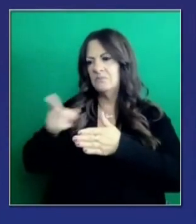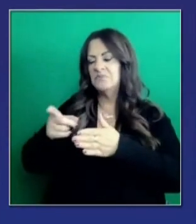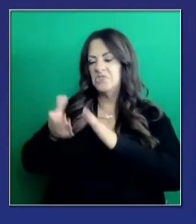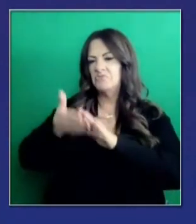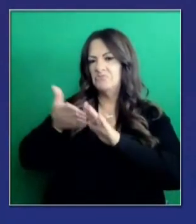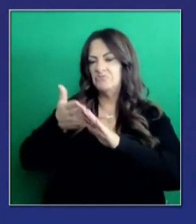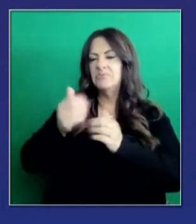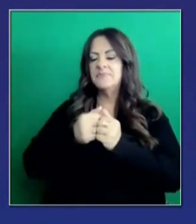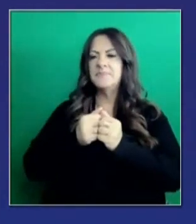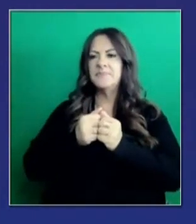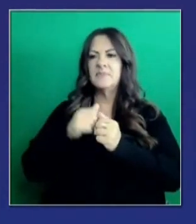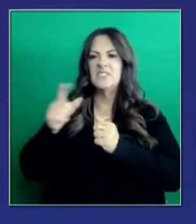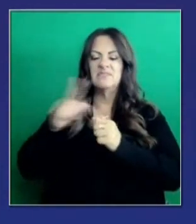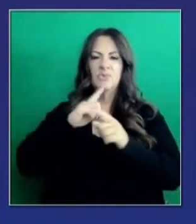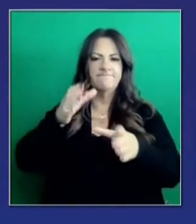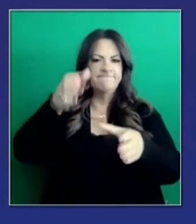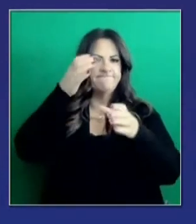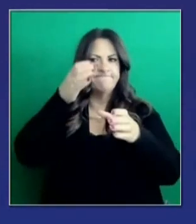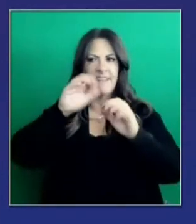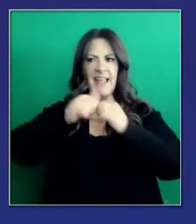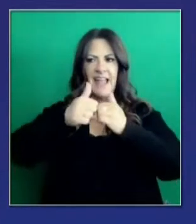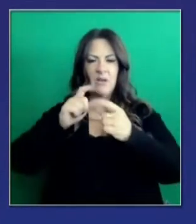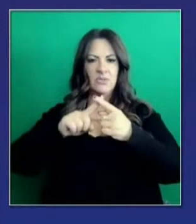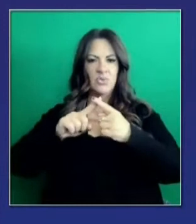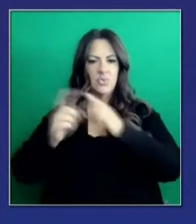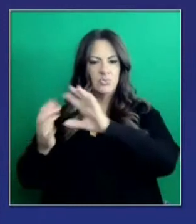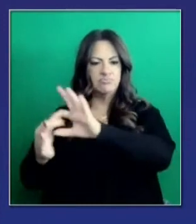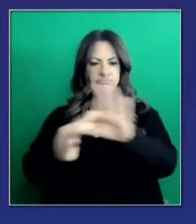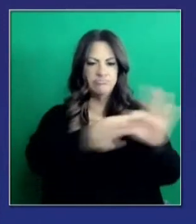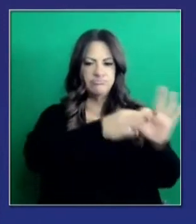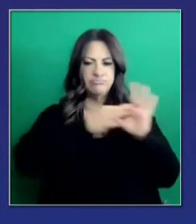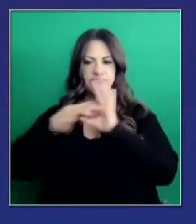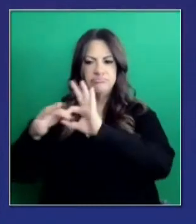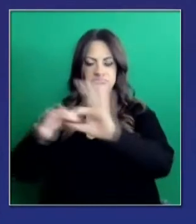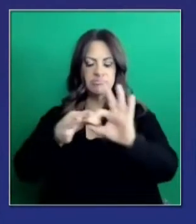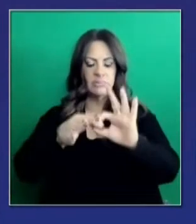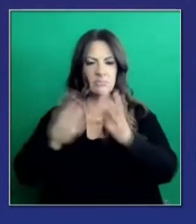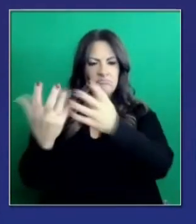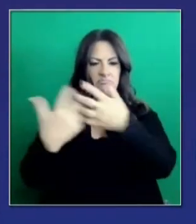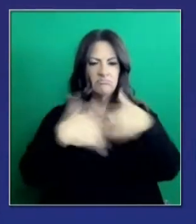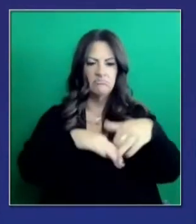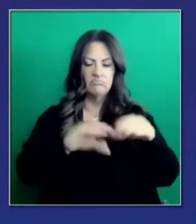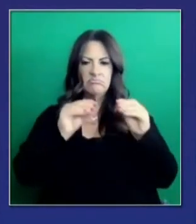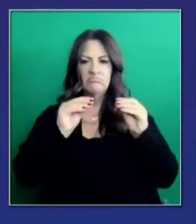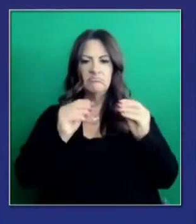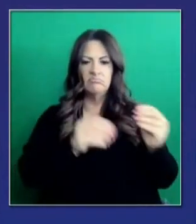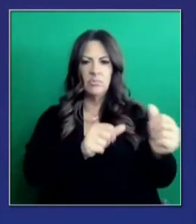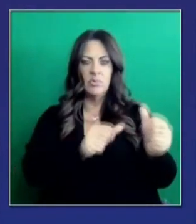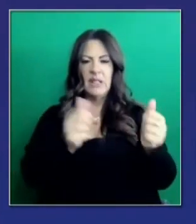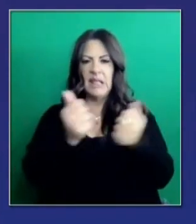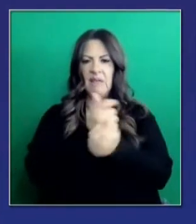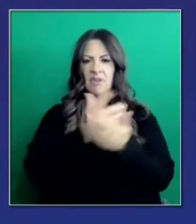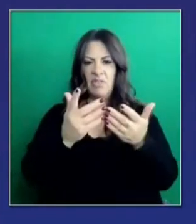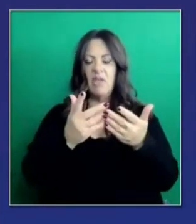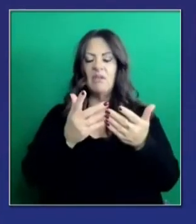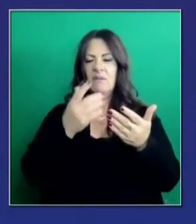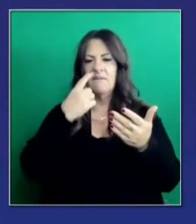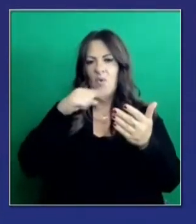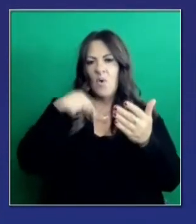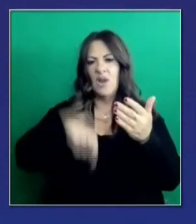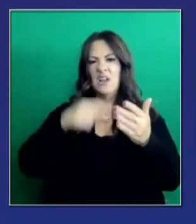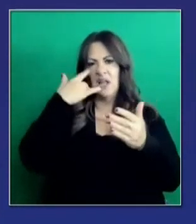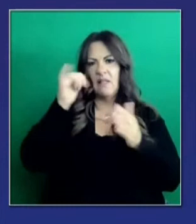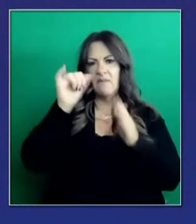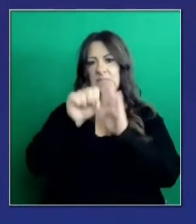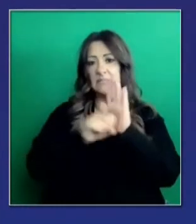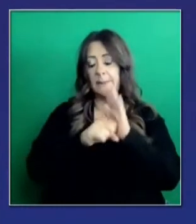but just trying to reinforce what her real role is, to drive things in a unified statewide approach. The whole idea is a